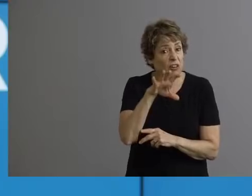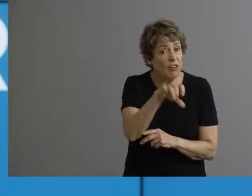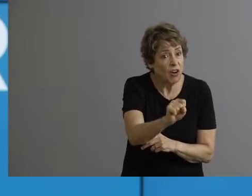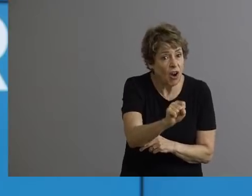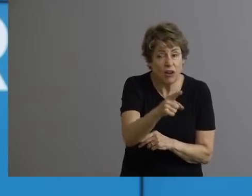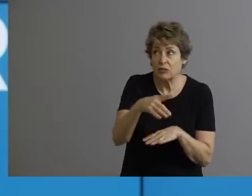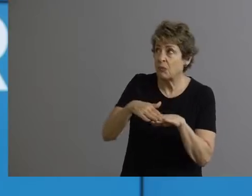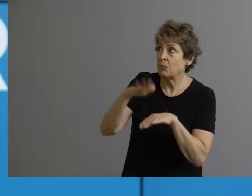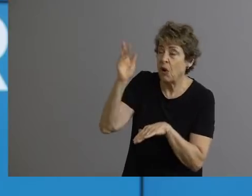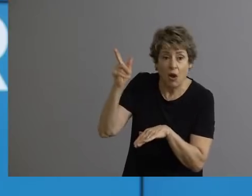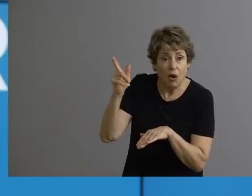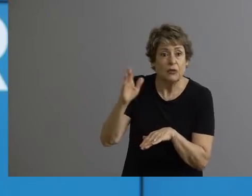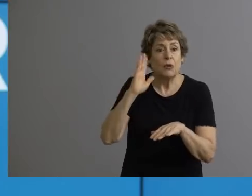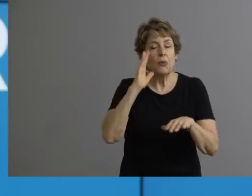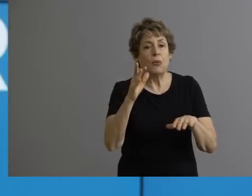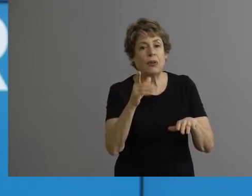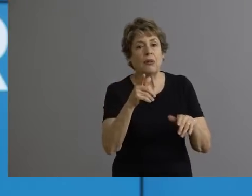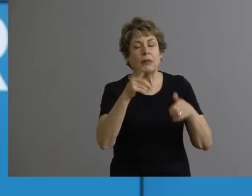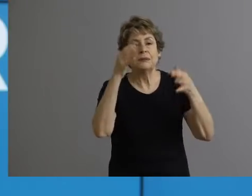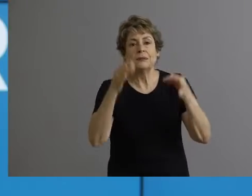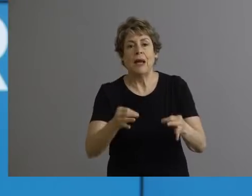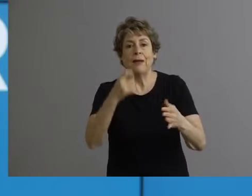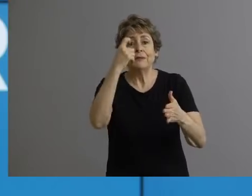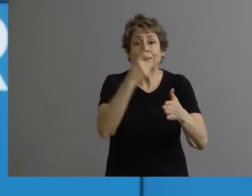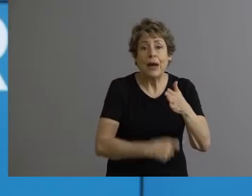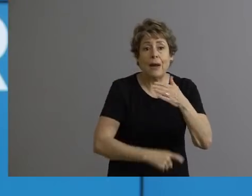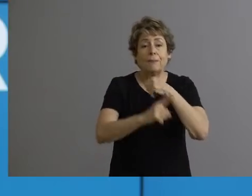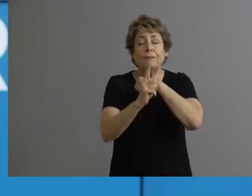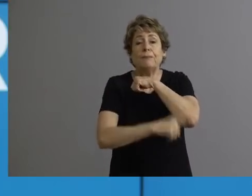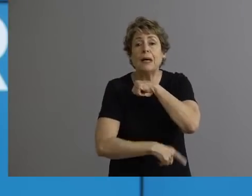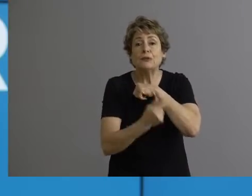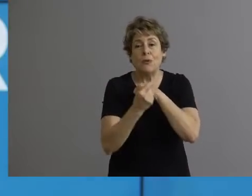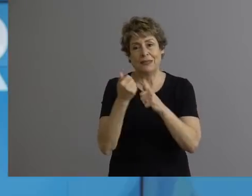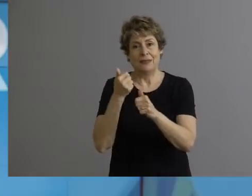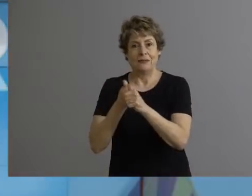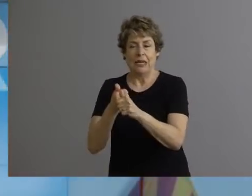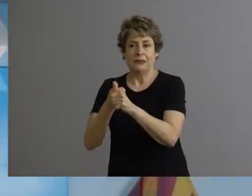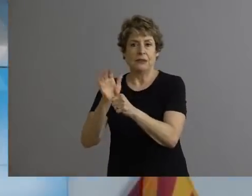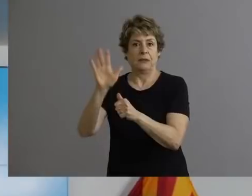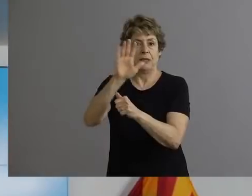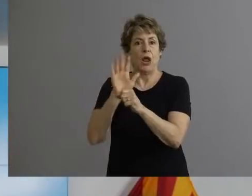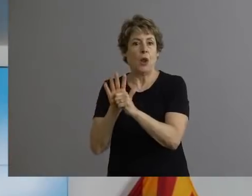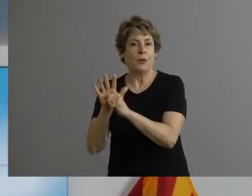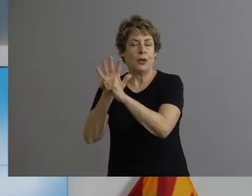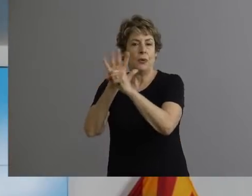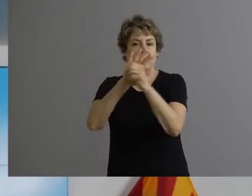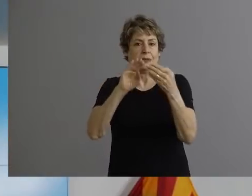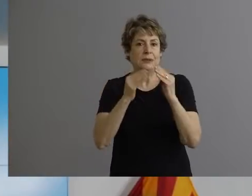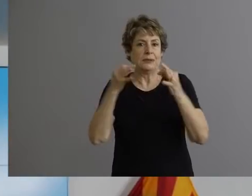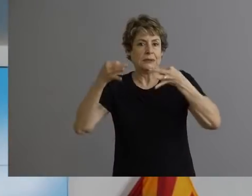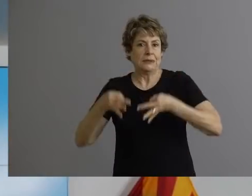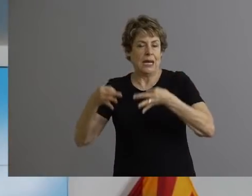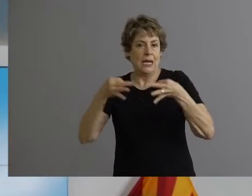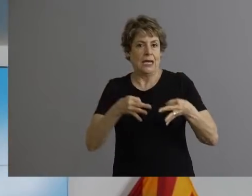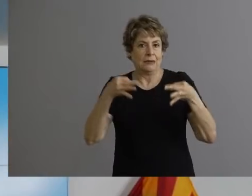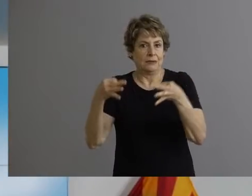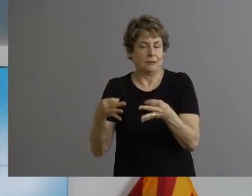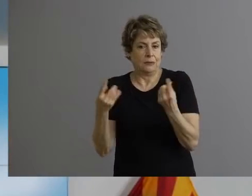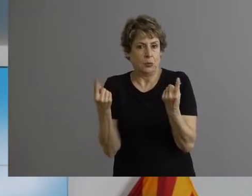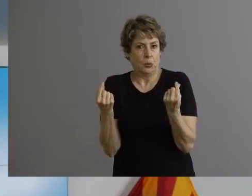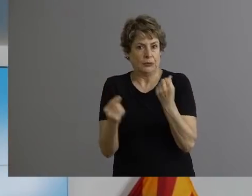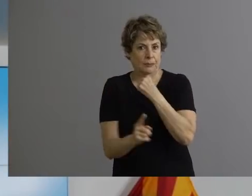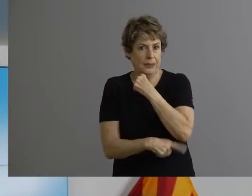Tucson. Hannah, go ahead. Hi, thank you so much. I appreciate you taking my question. Governor Doug Ducey, I know you